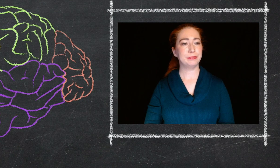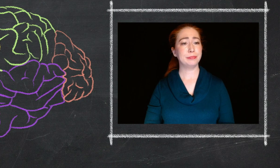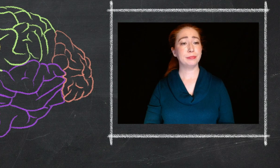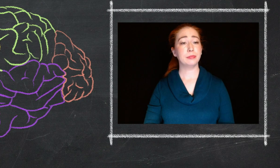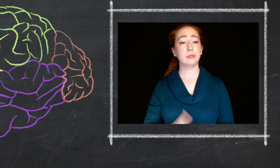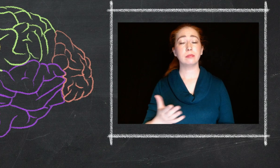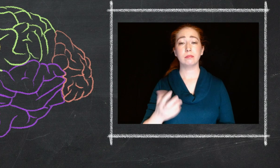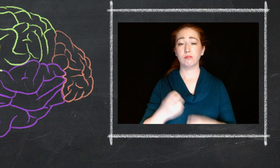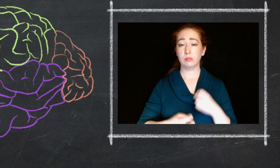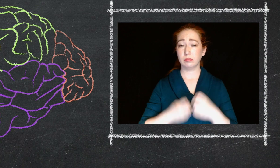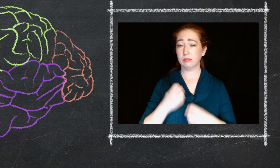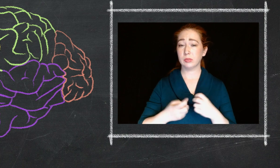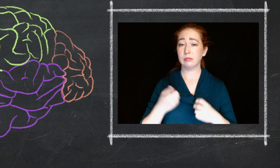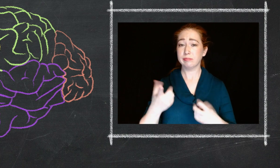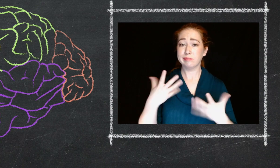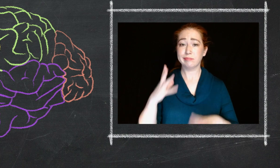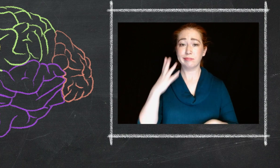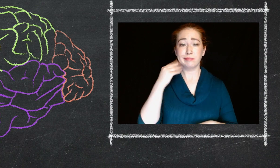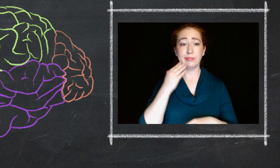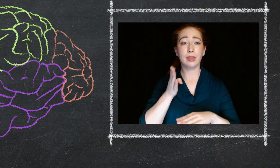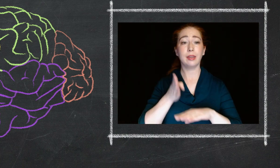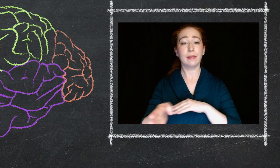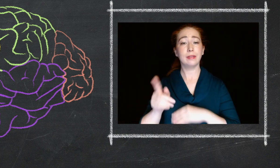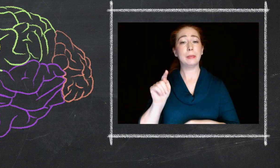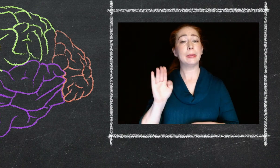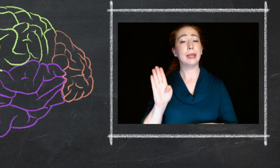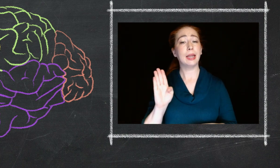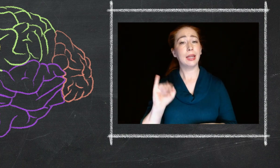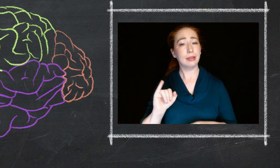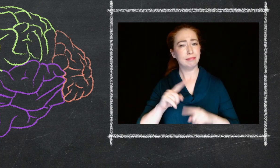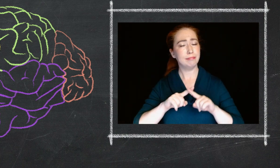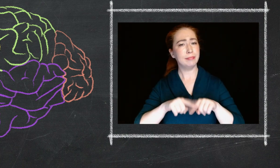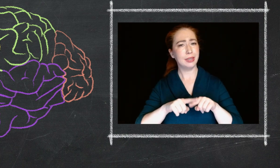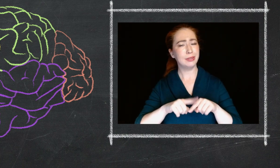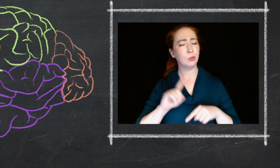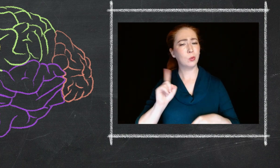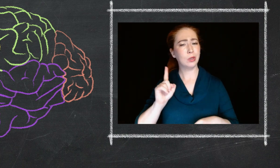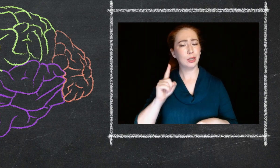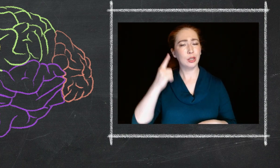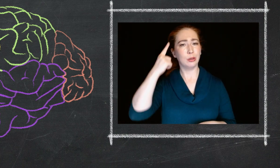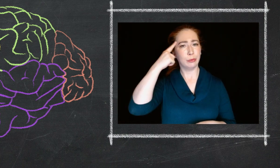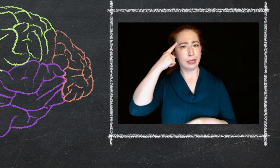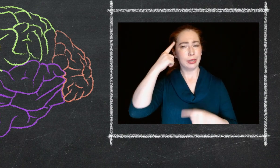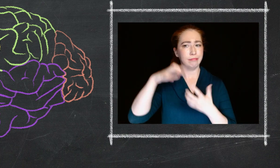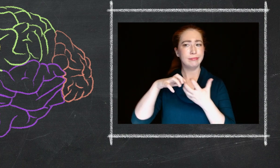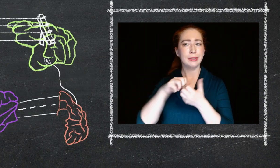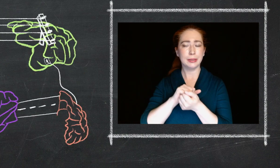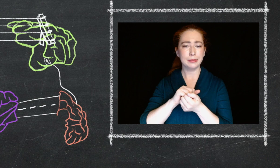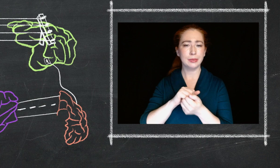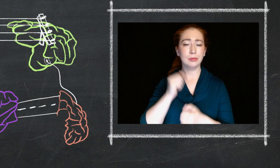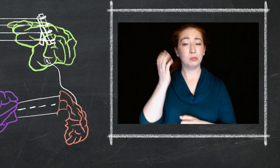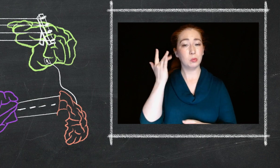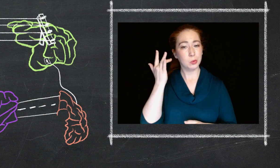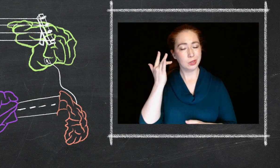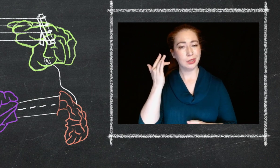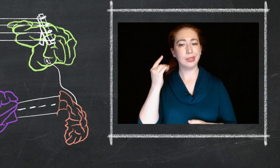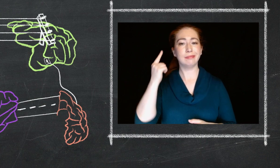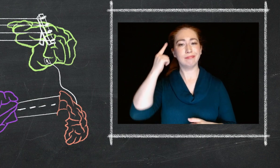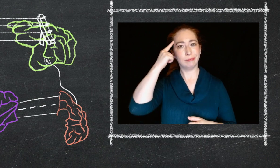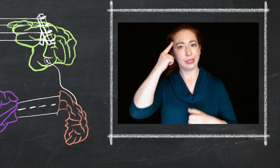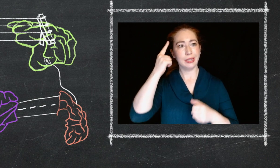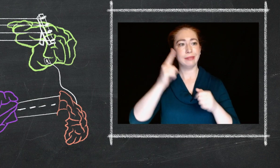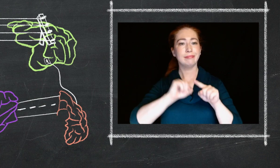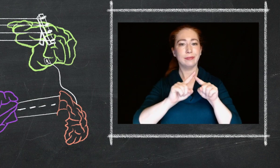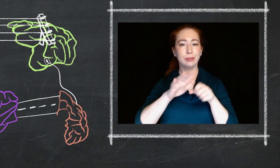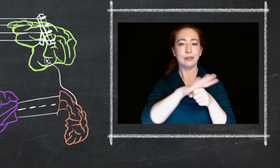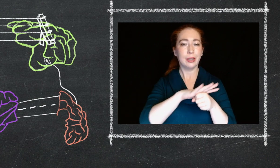after TBI will depend on where the brain was damaged. Certain parts of your brain are specialized for certain